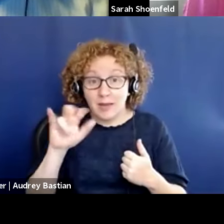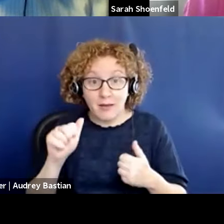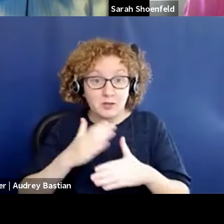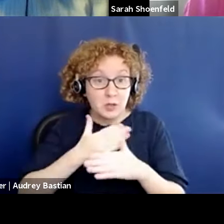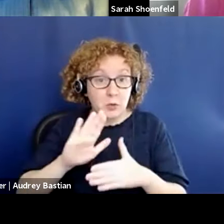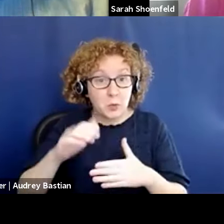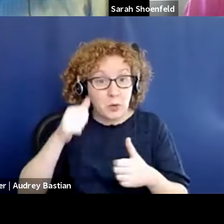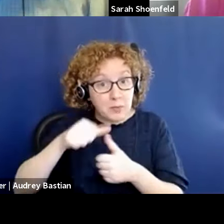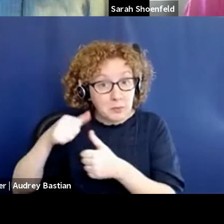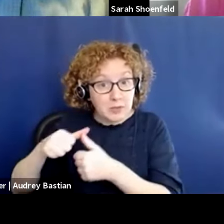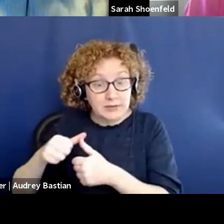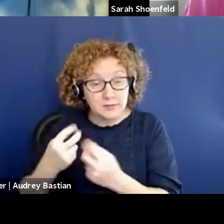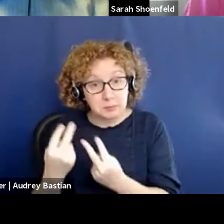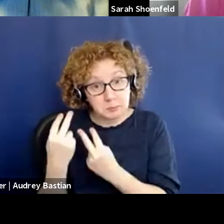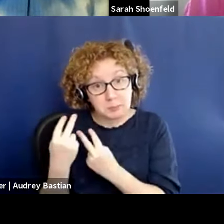at today's event.